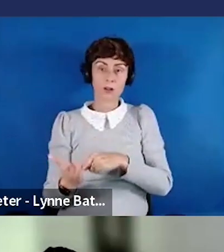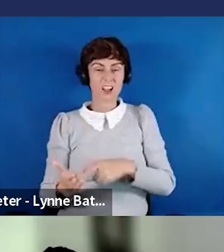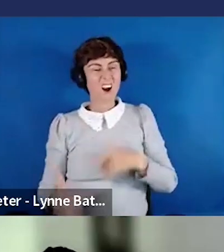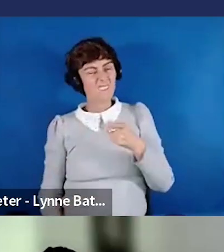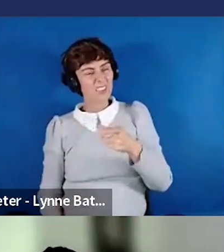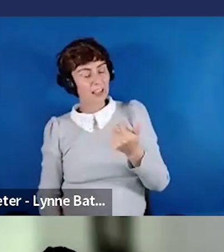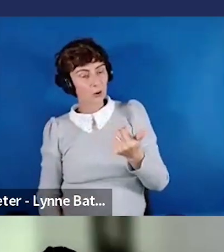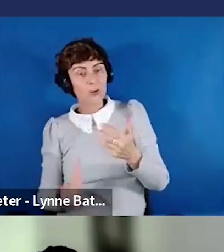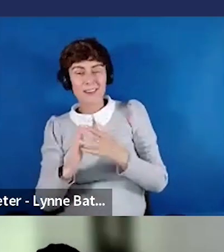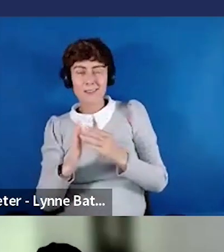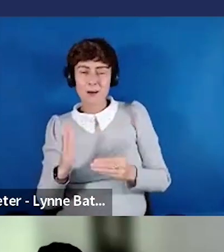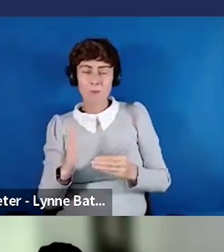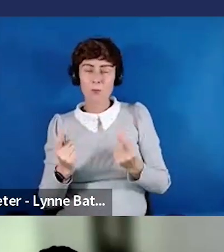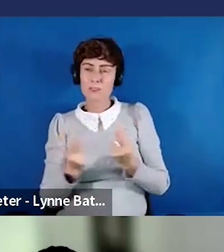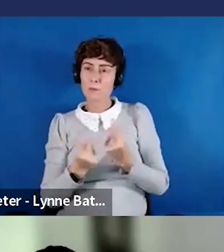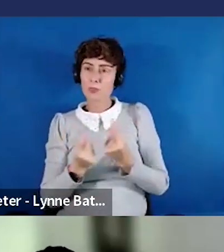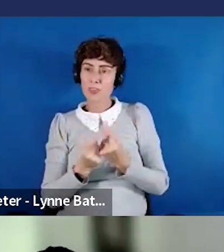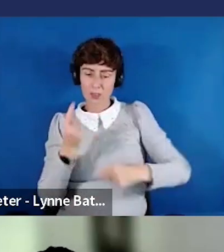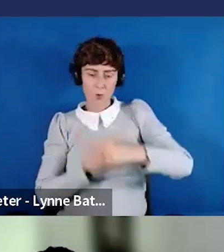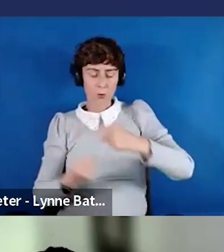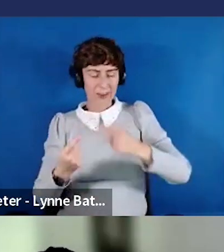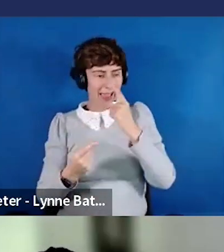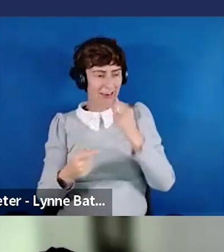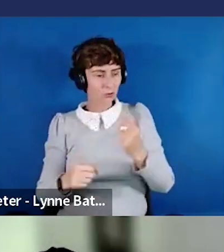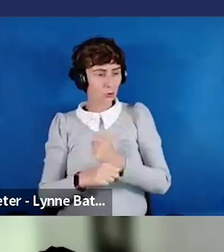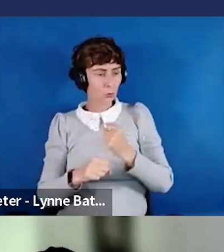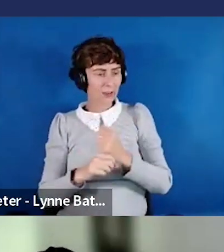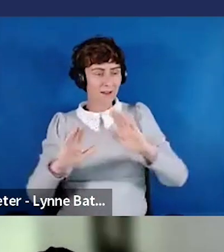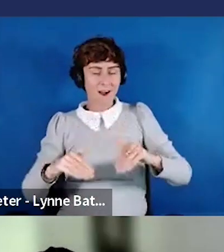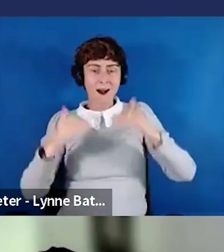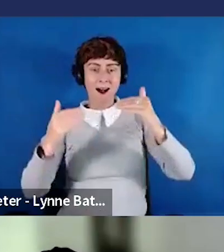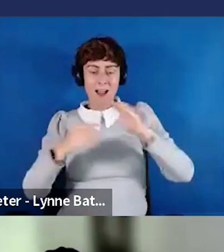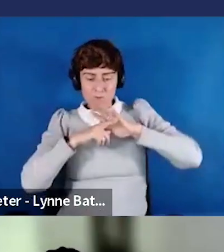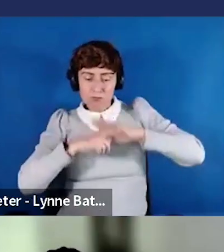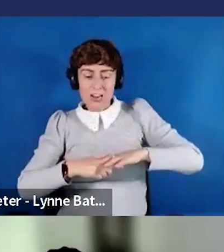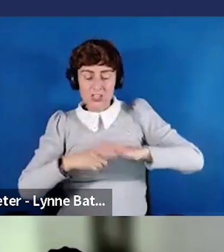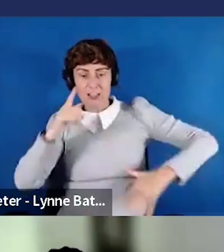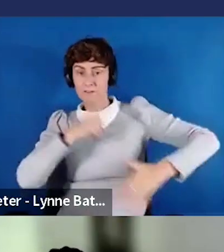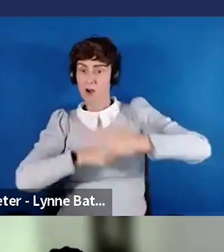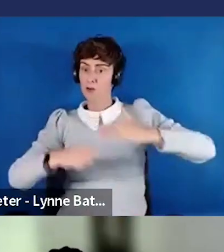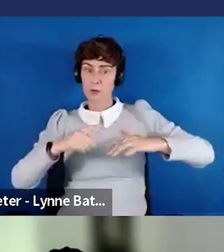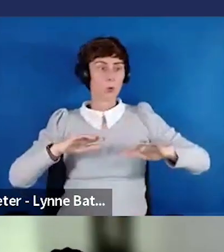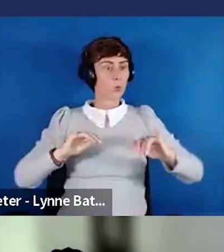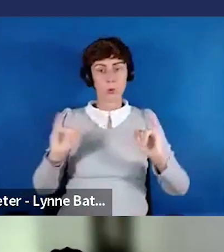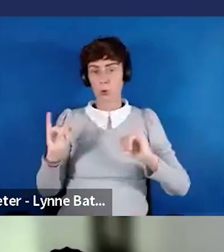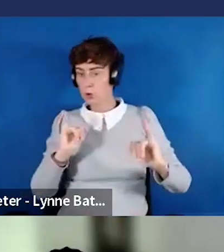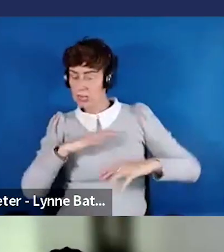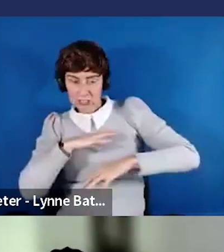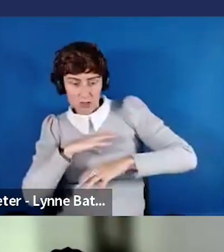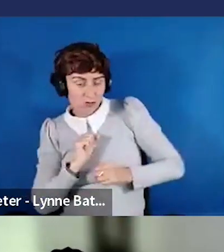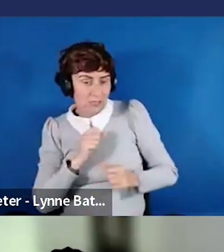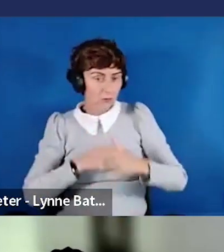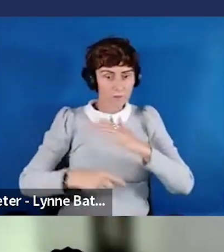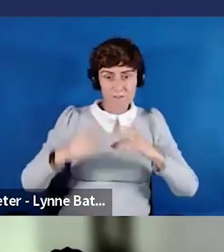good example of something that can be done when you're working in a kind of high pressure environment and situation, that, you know,